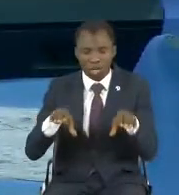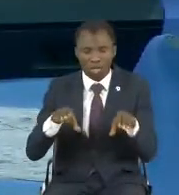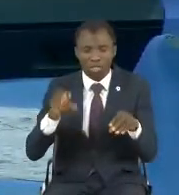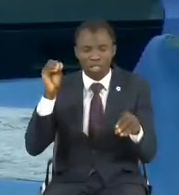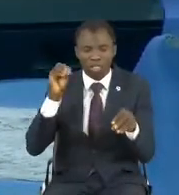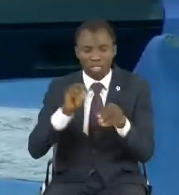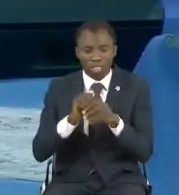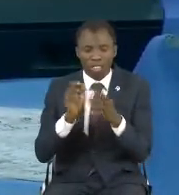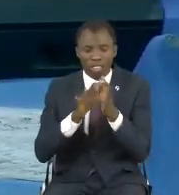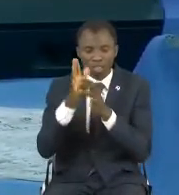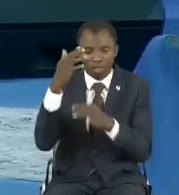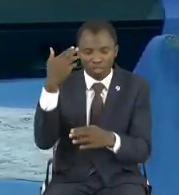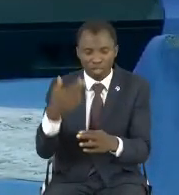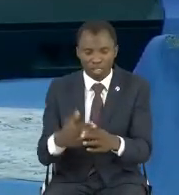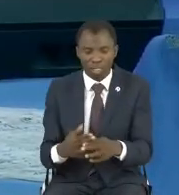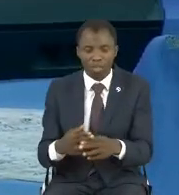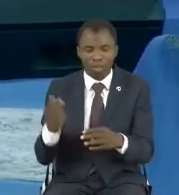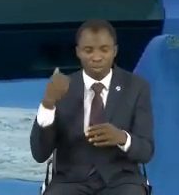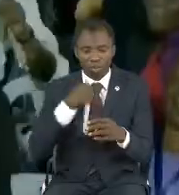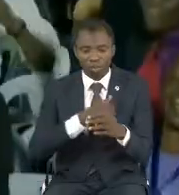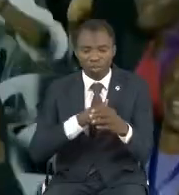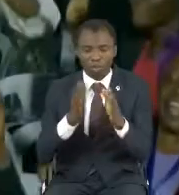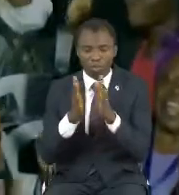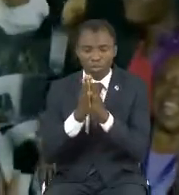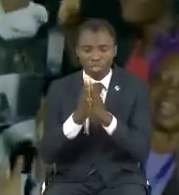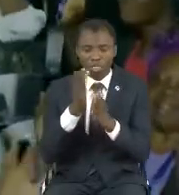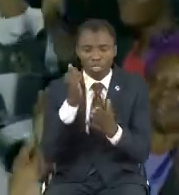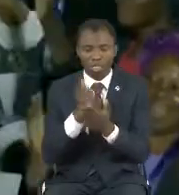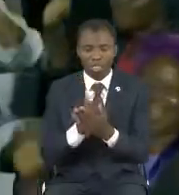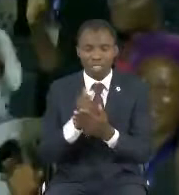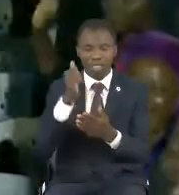Jesus' name we pray.